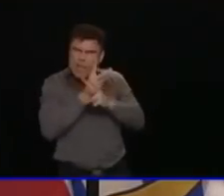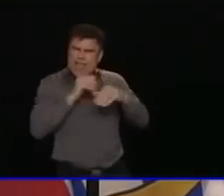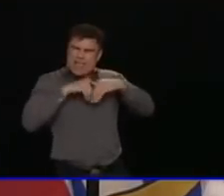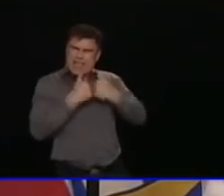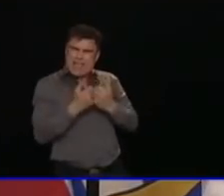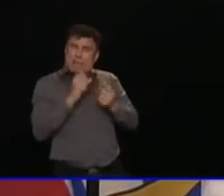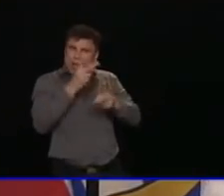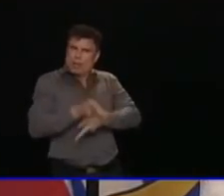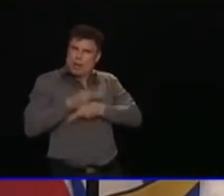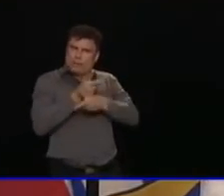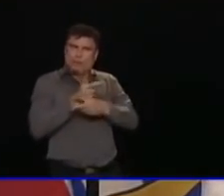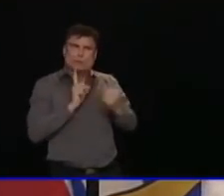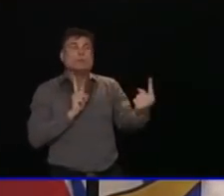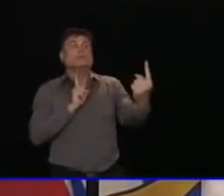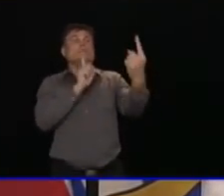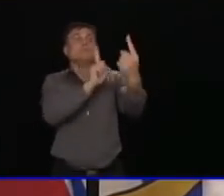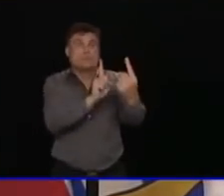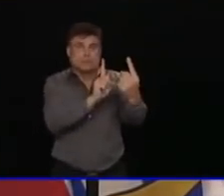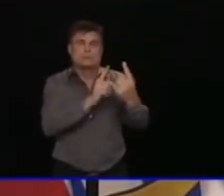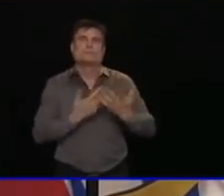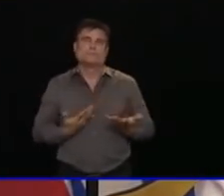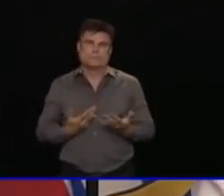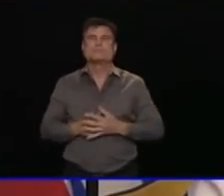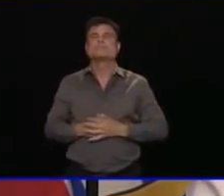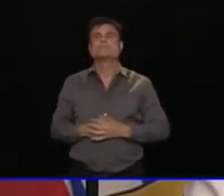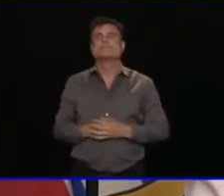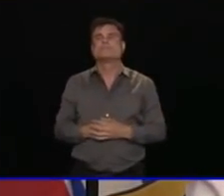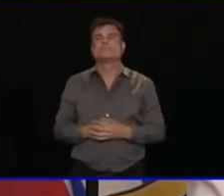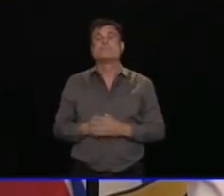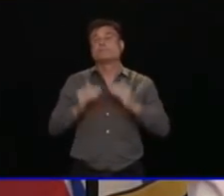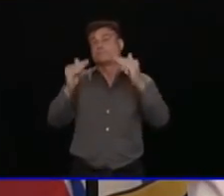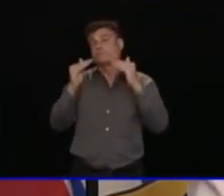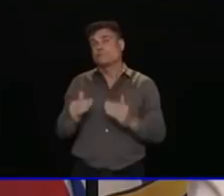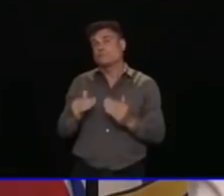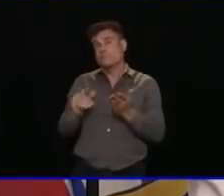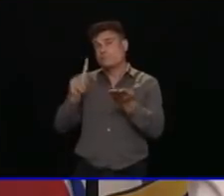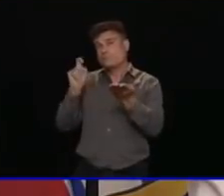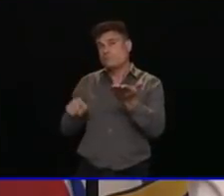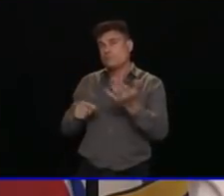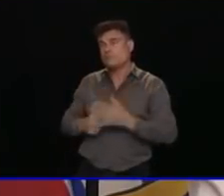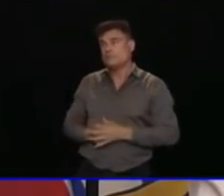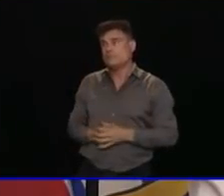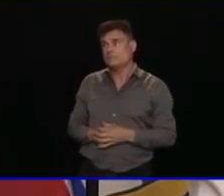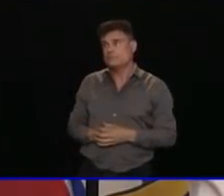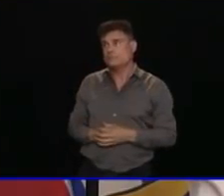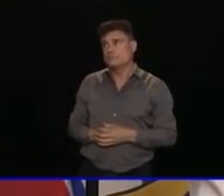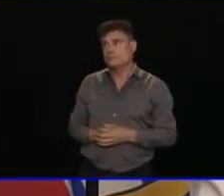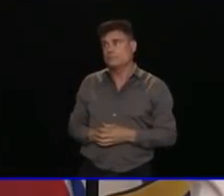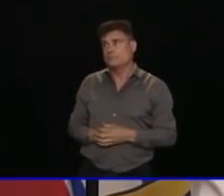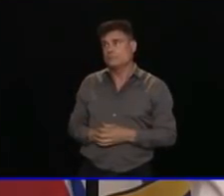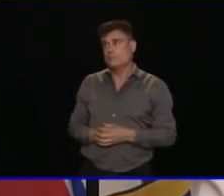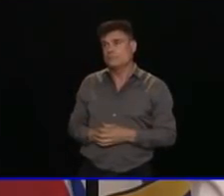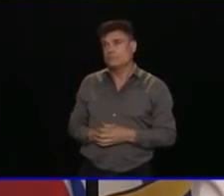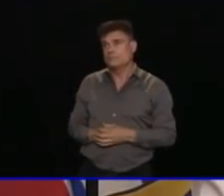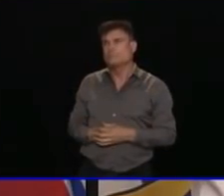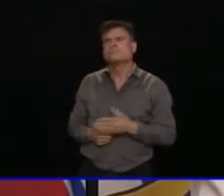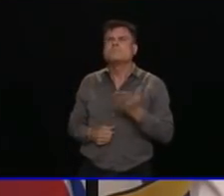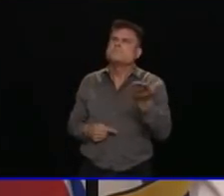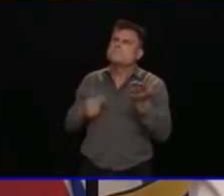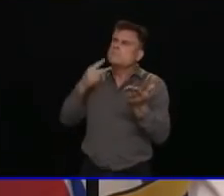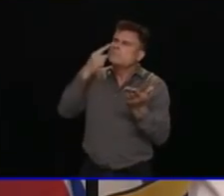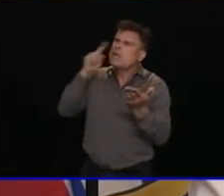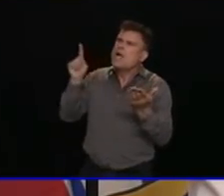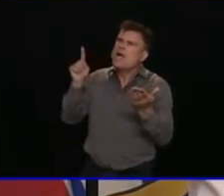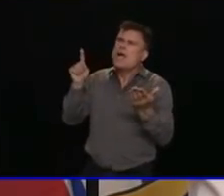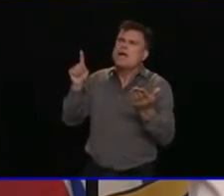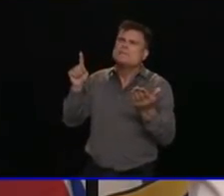65% figure of the contact interactions. But can you elaborate? I know you gave some examples during the technical briefing that could